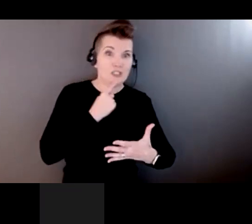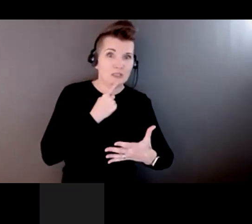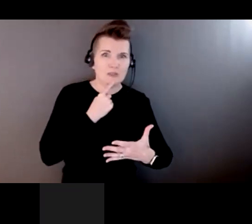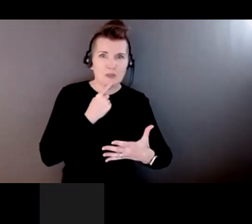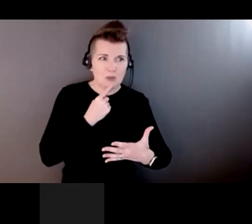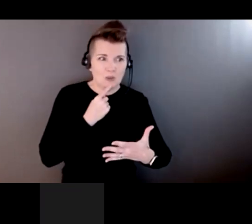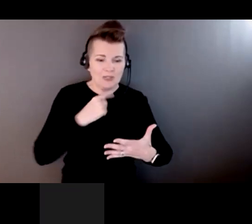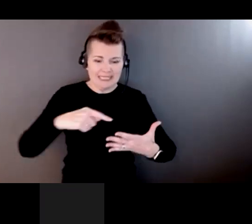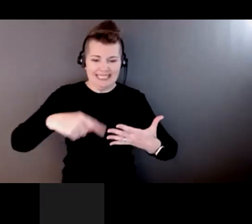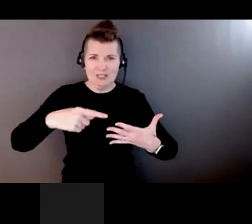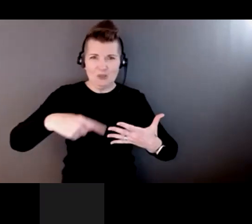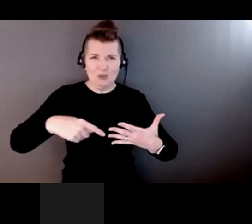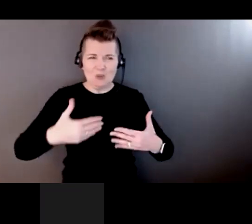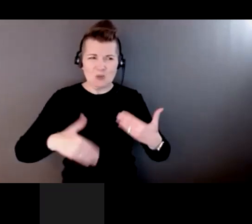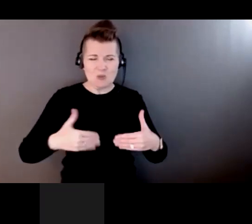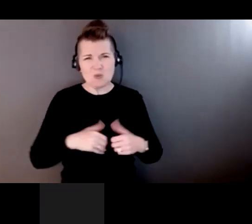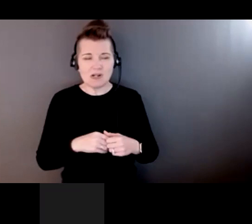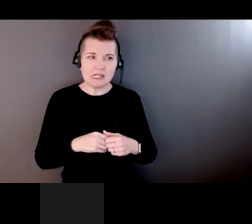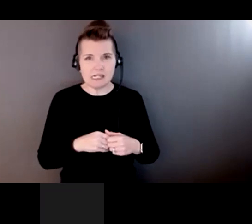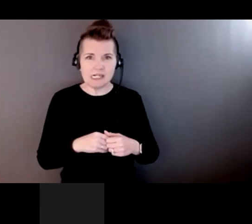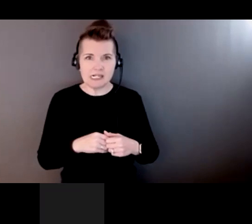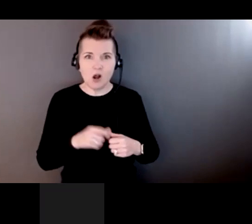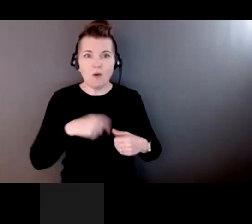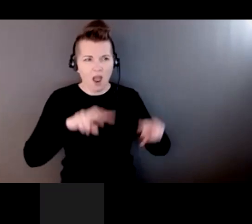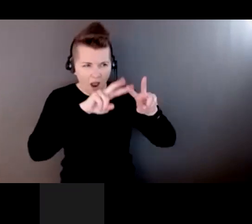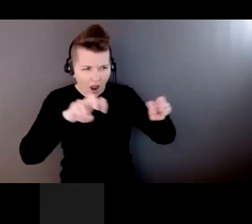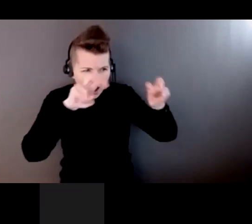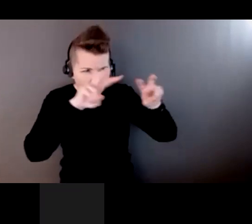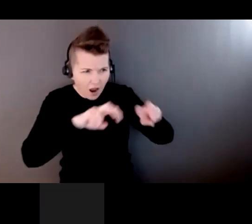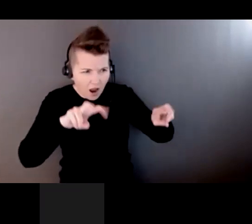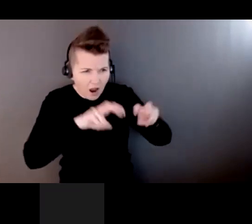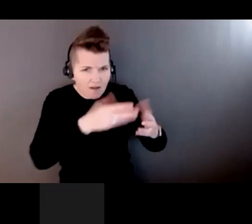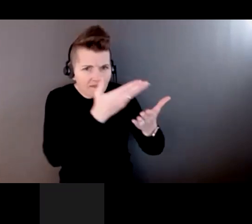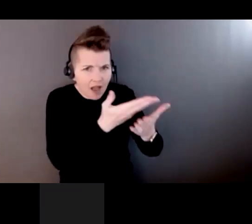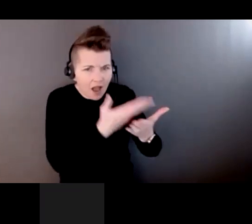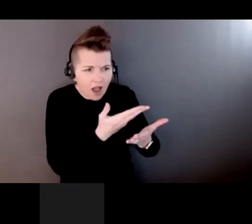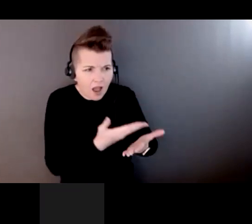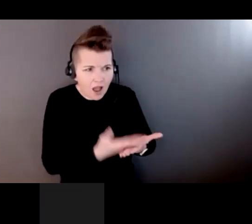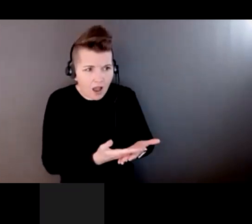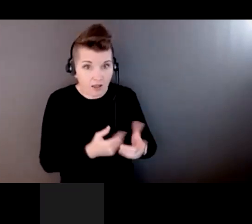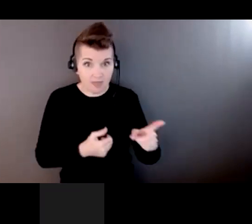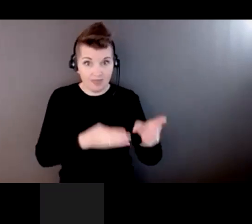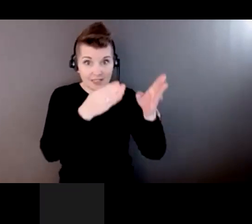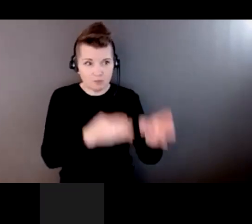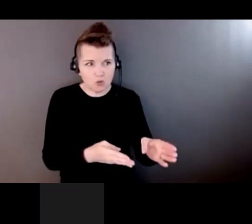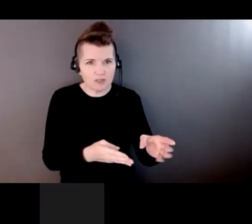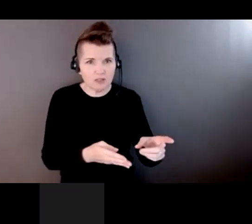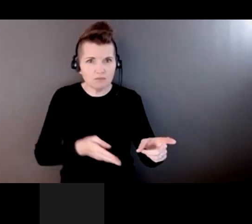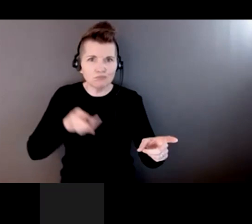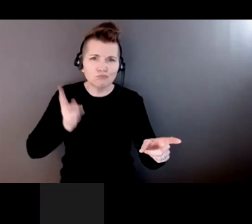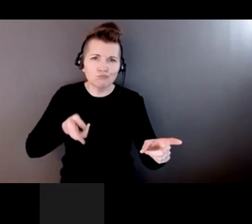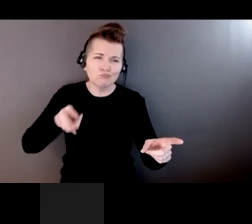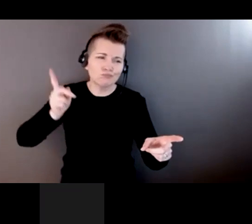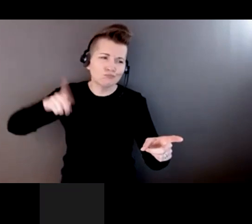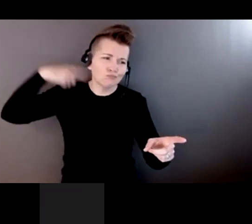actually happened in this case? What about this defendant? Do they have a history of doing this type of crime or any type of